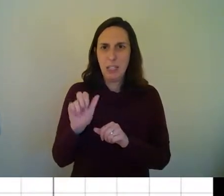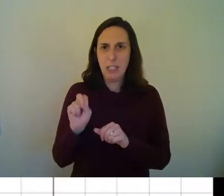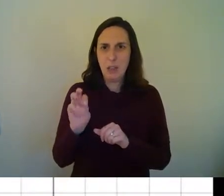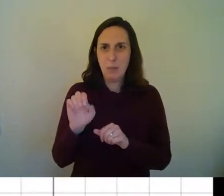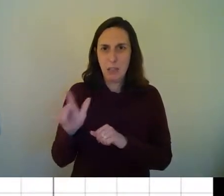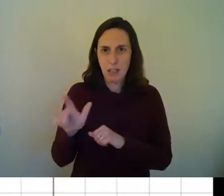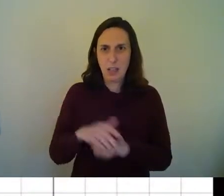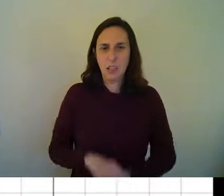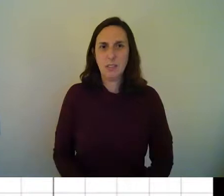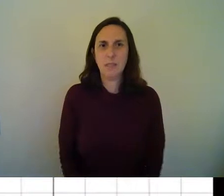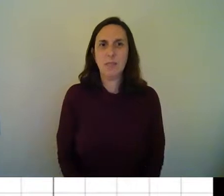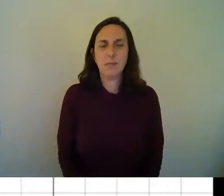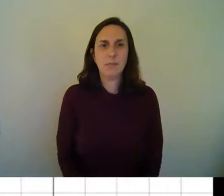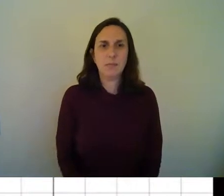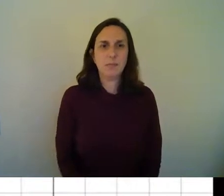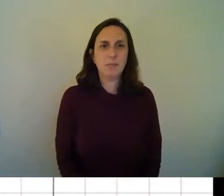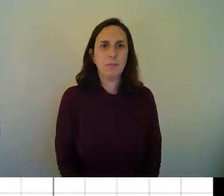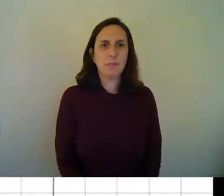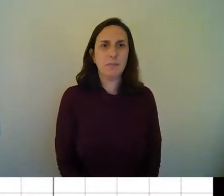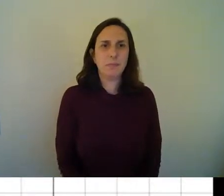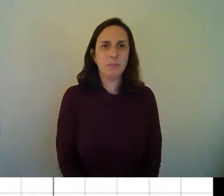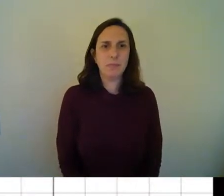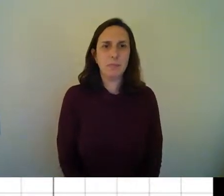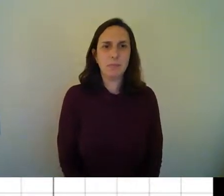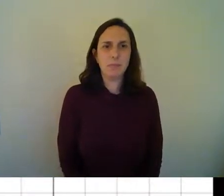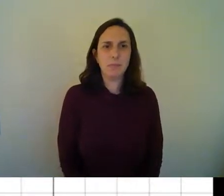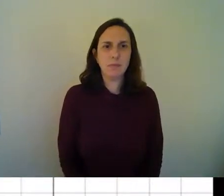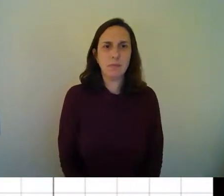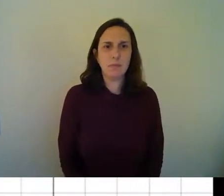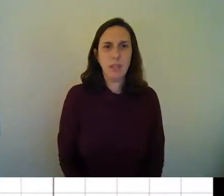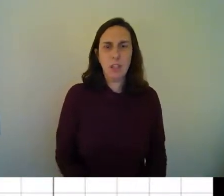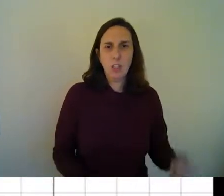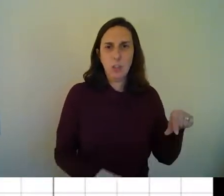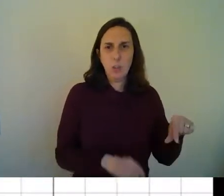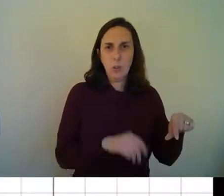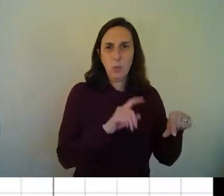while q of x is not a polynomial.